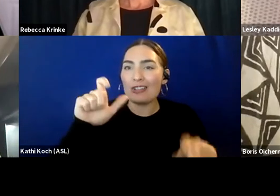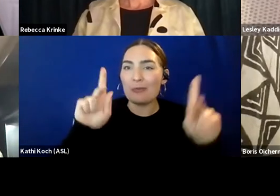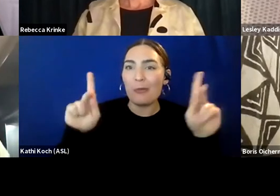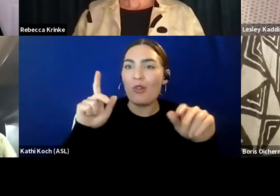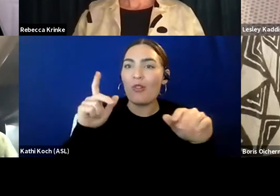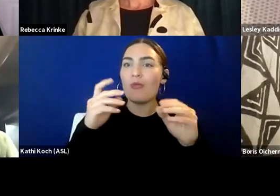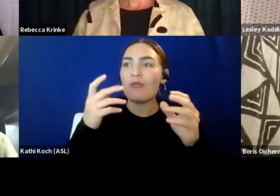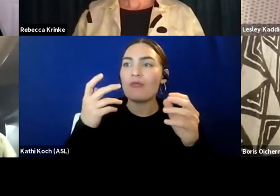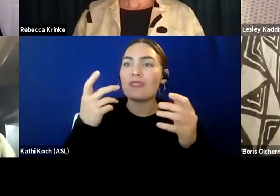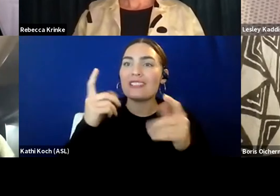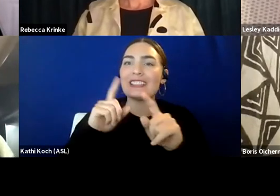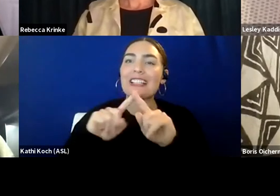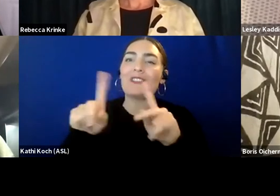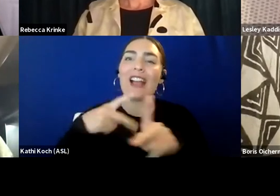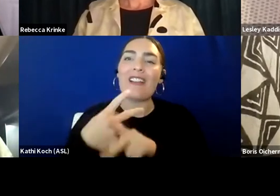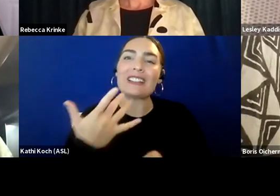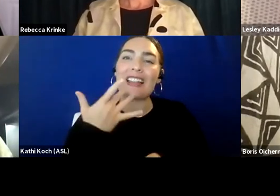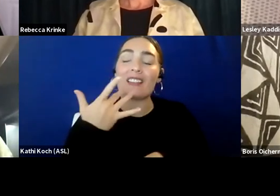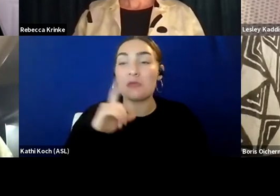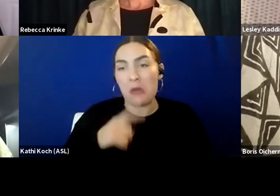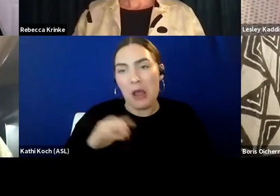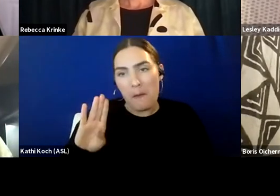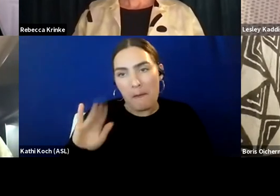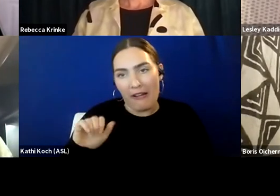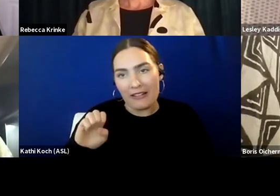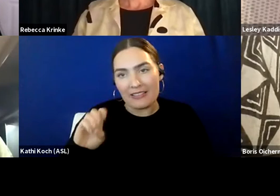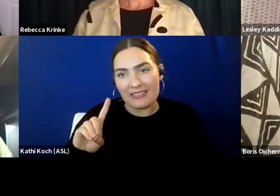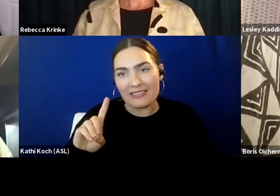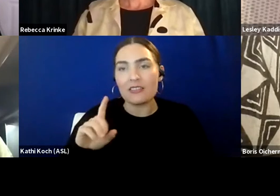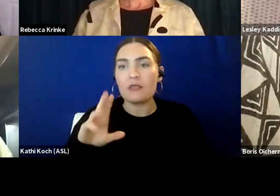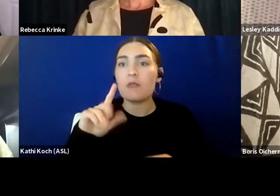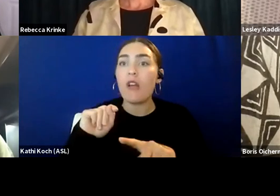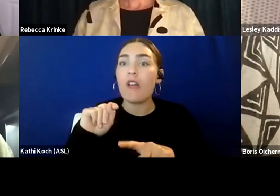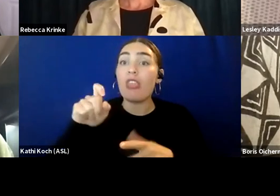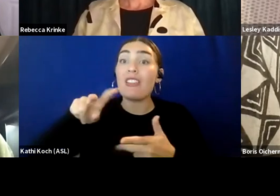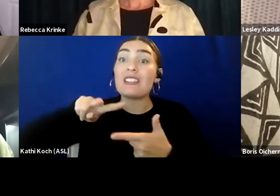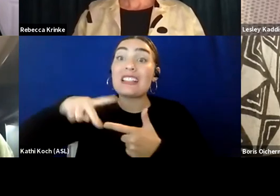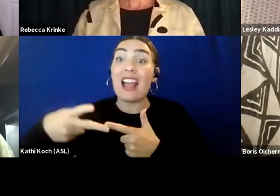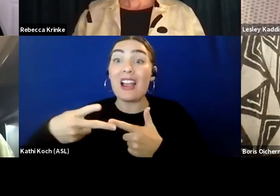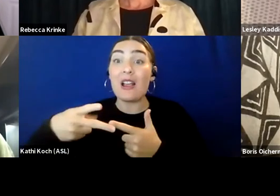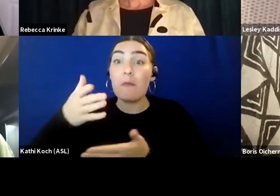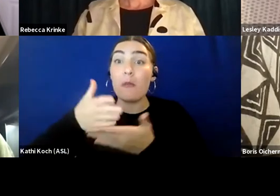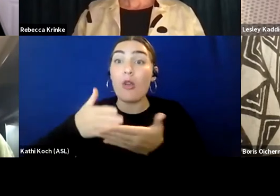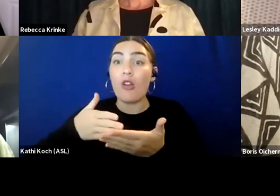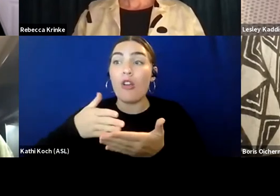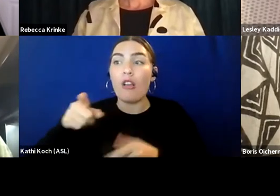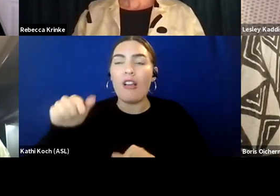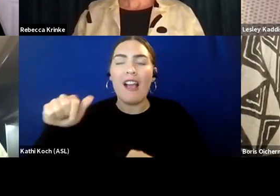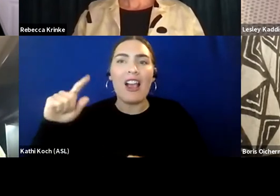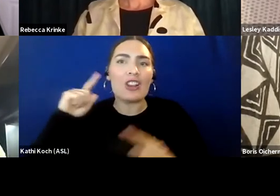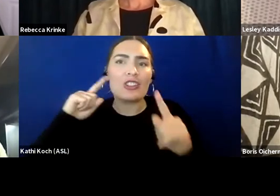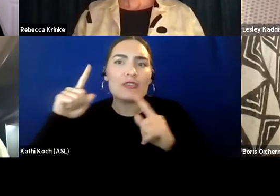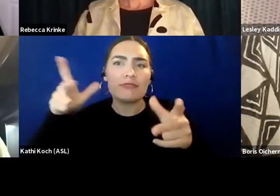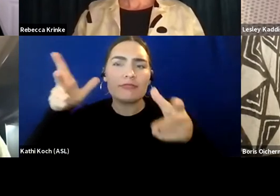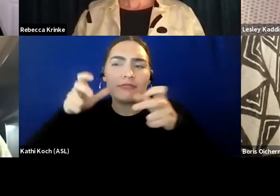but saying they can hear the life in the second version. There are any number of examples of that, but